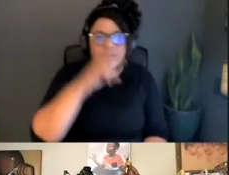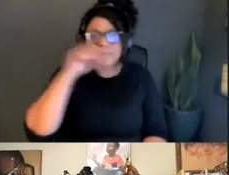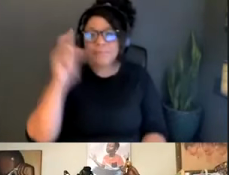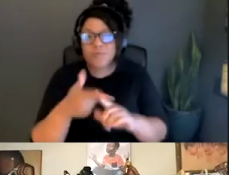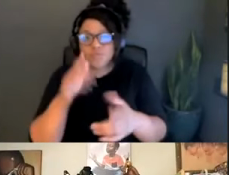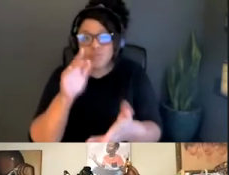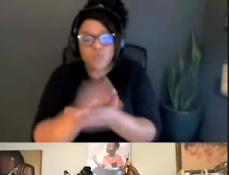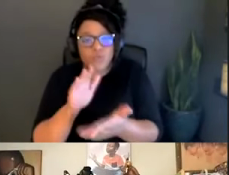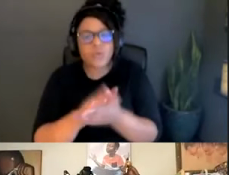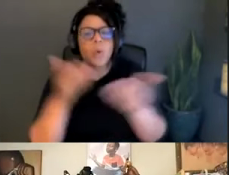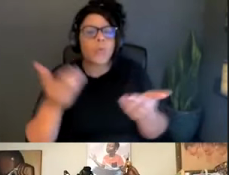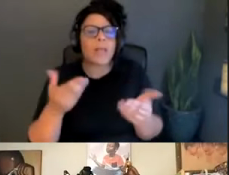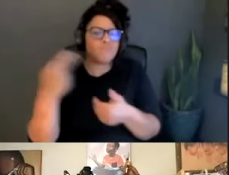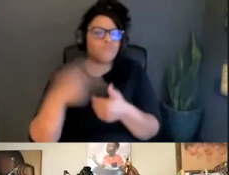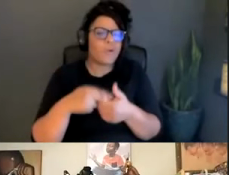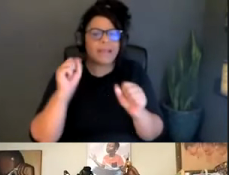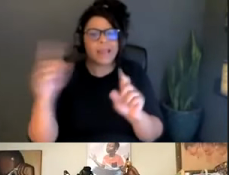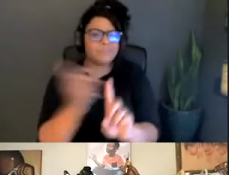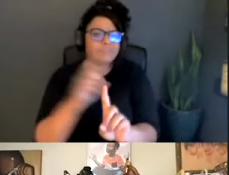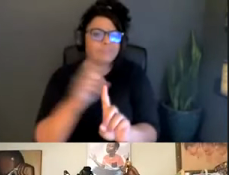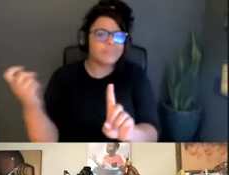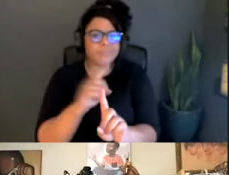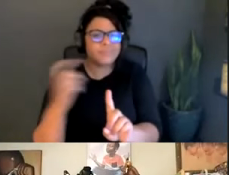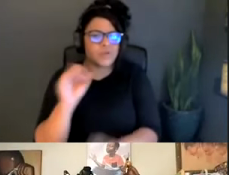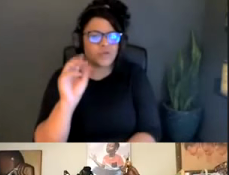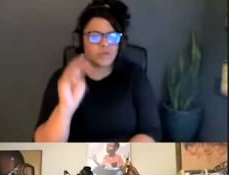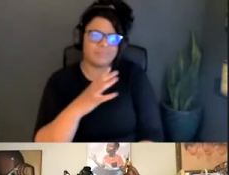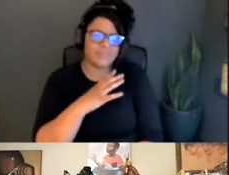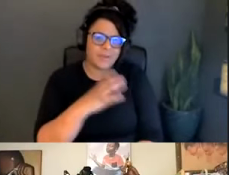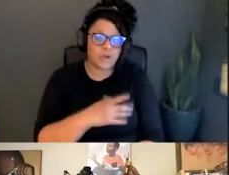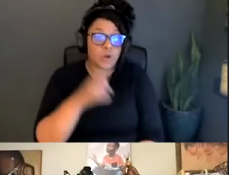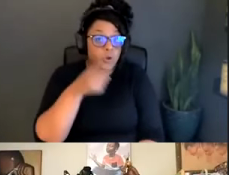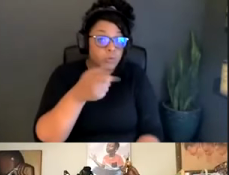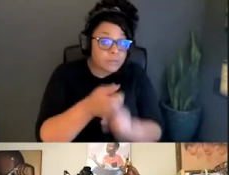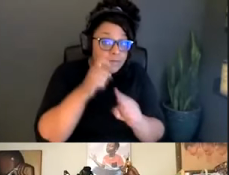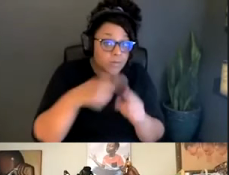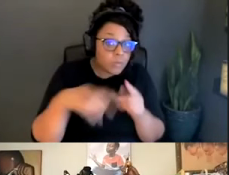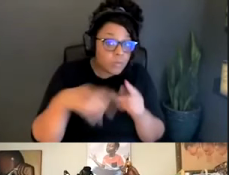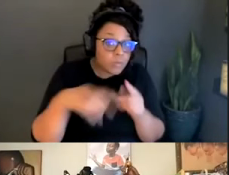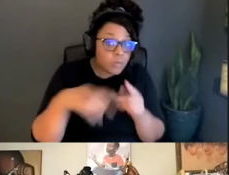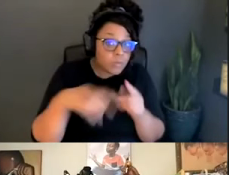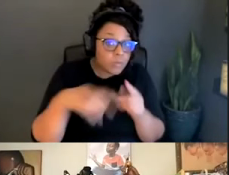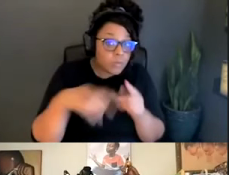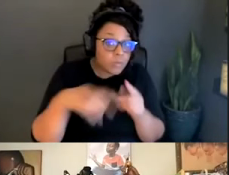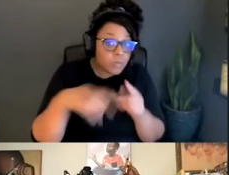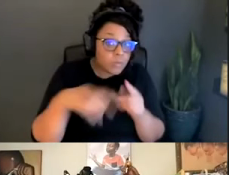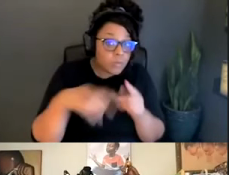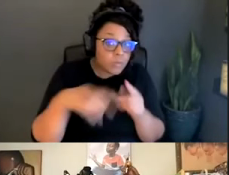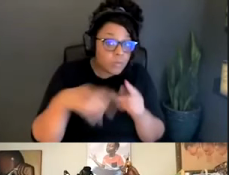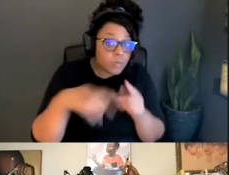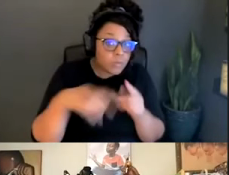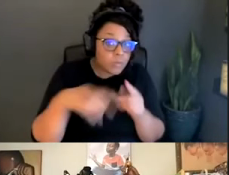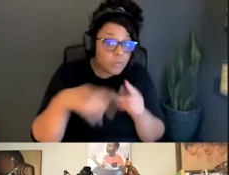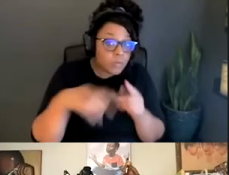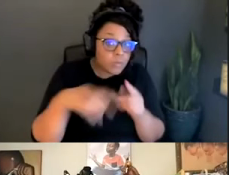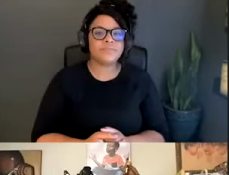welcome to join in and out of the Zoom meeting. If you need to take that break, take that break. We know that this is an evening